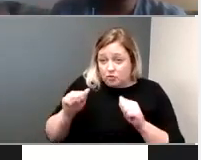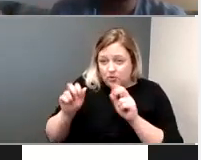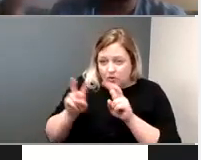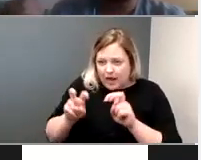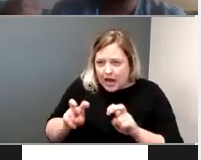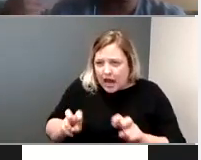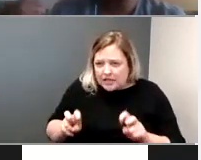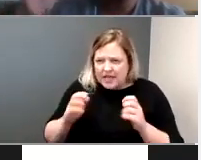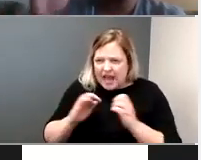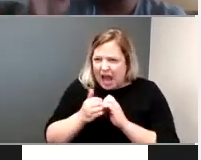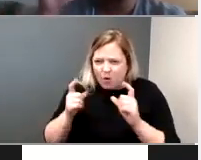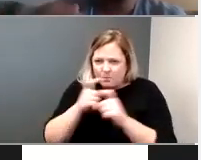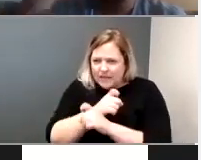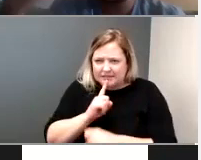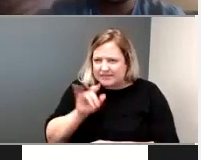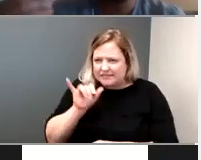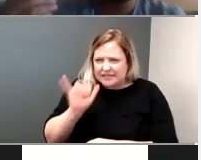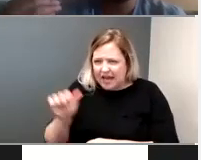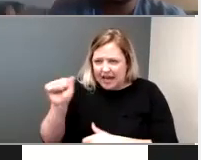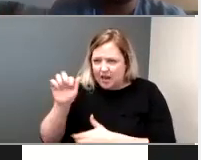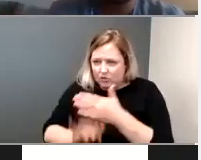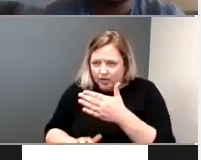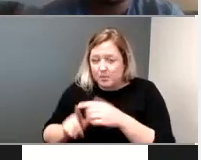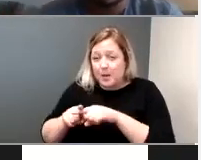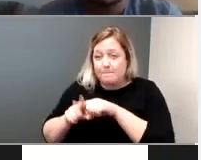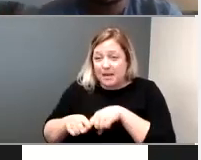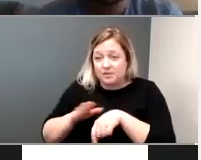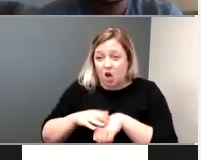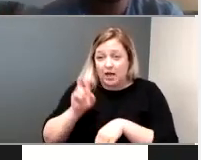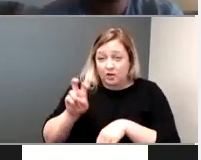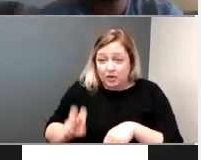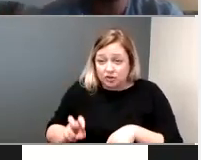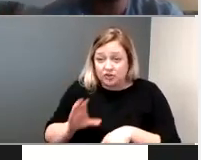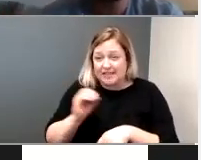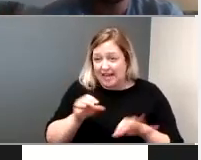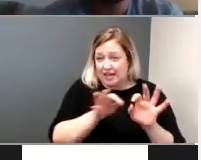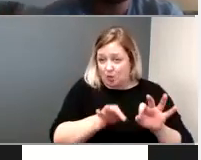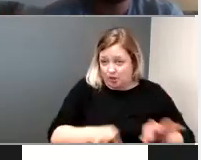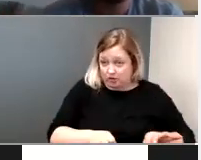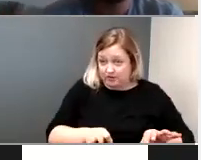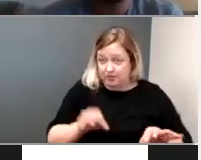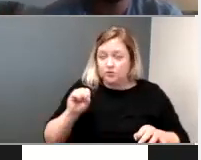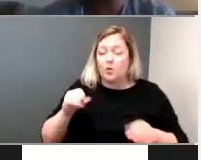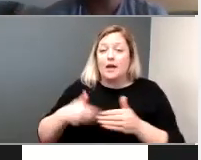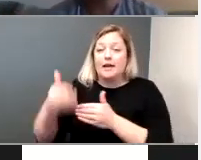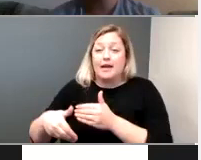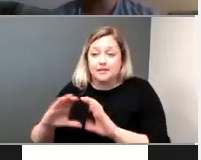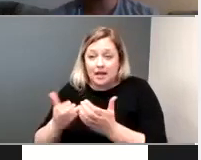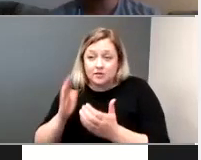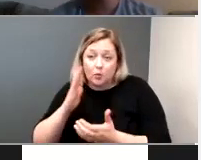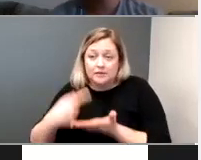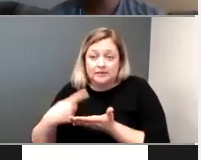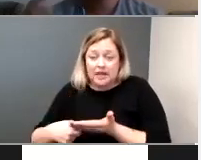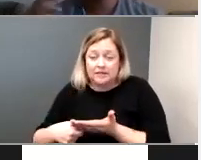particular function or an algorithm based on these iterations of these equations. Next class, we are going to talk about divide and